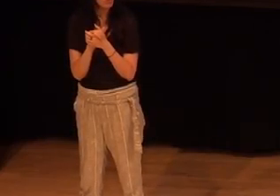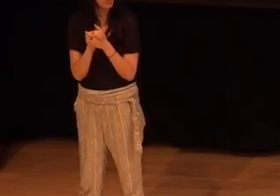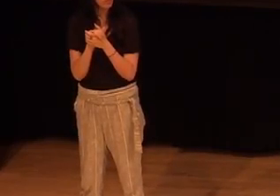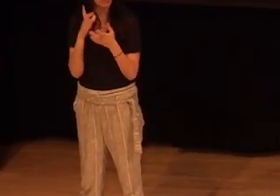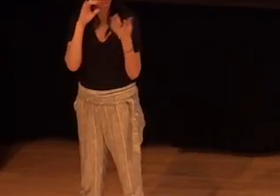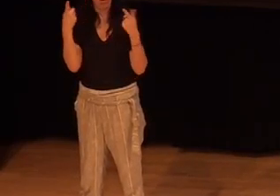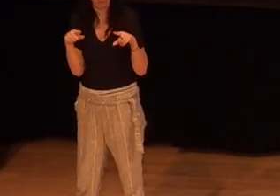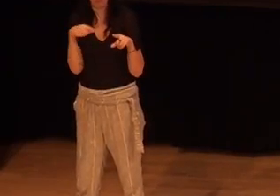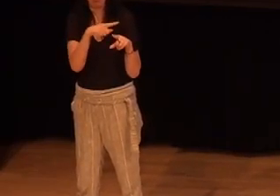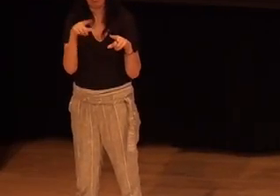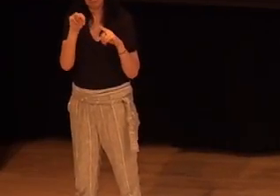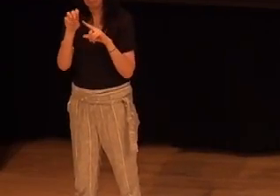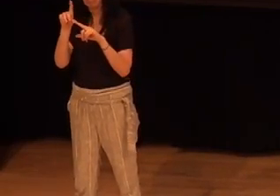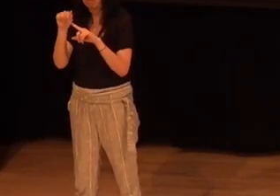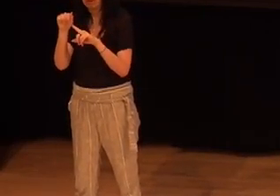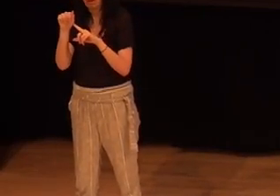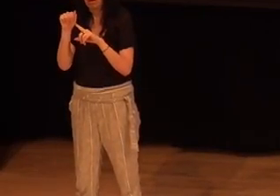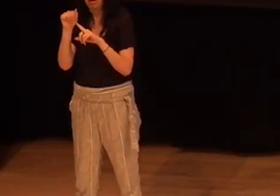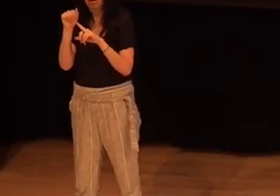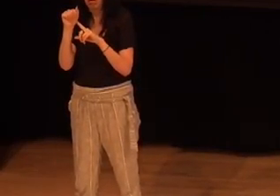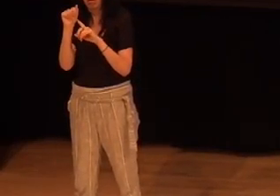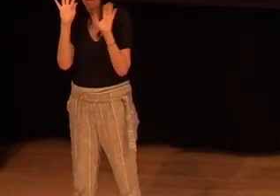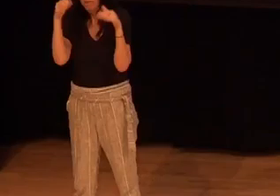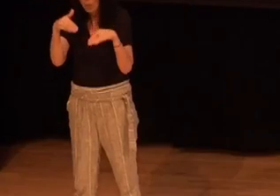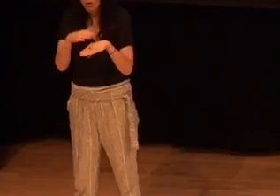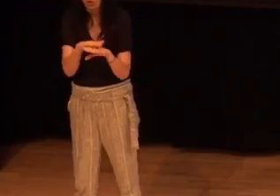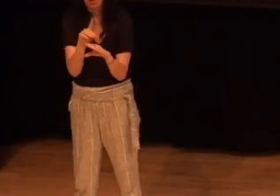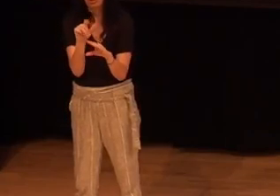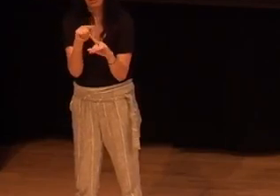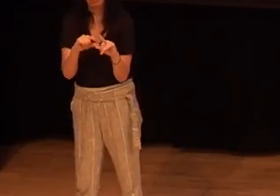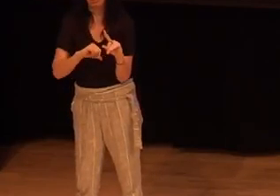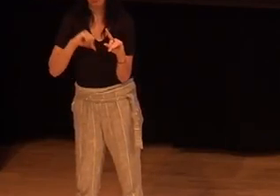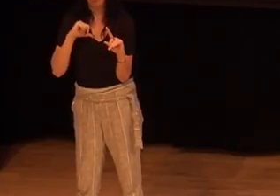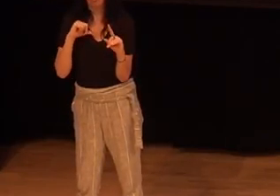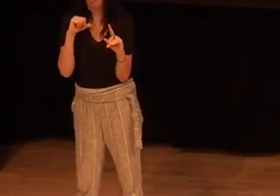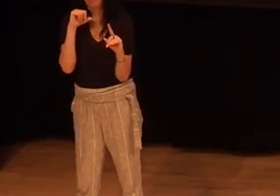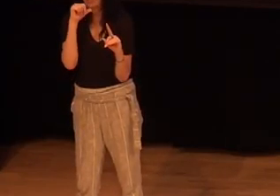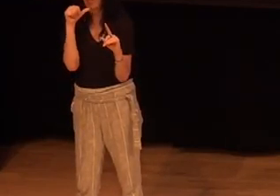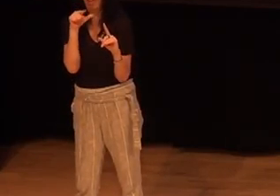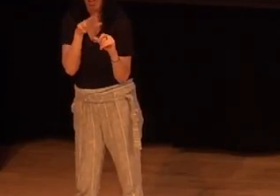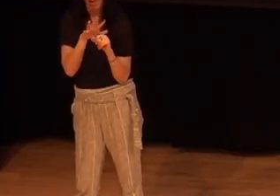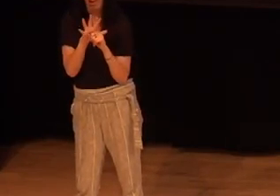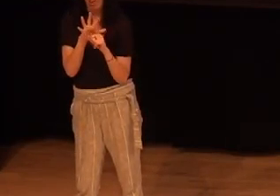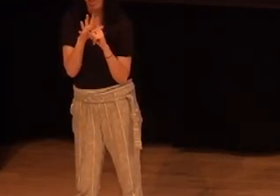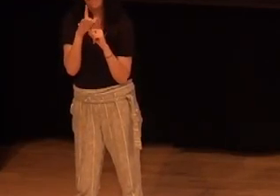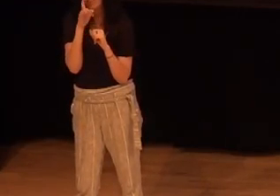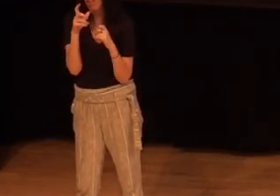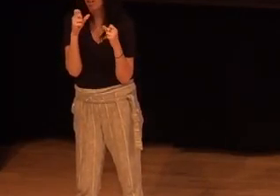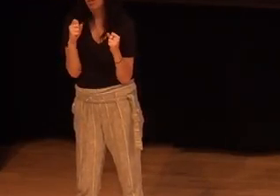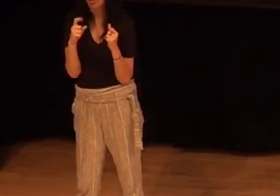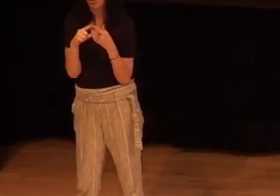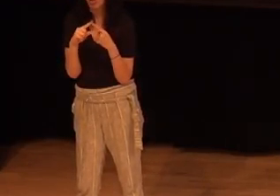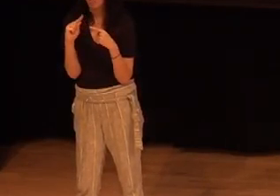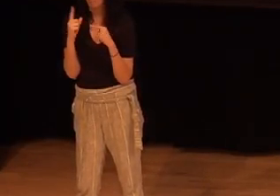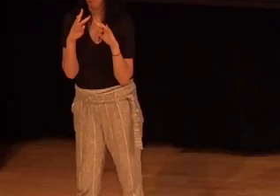I agree with you that the media focus on the Disability Pride Parade hasn't been what it could be, and the first parade a couple of